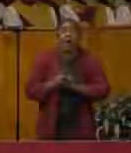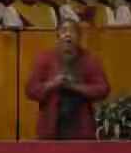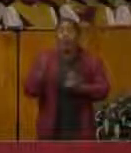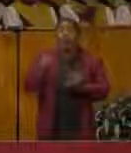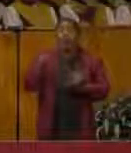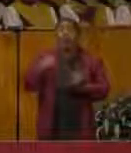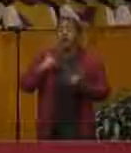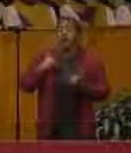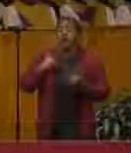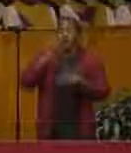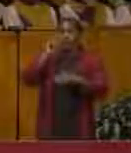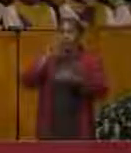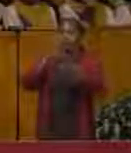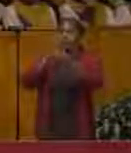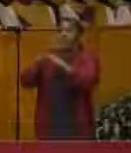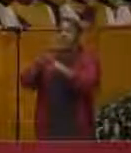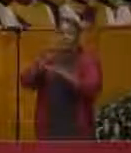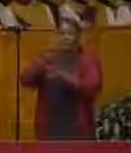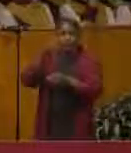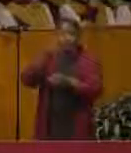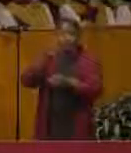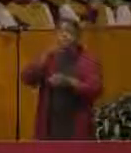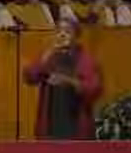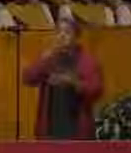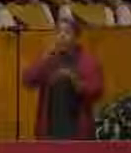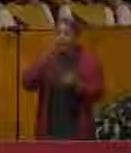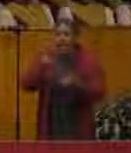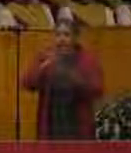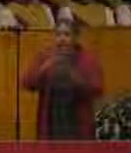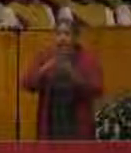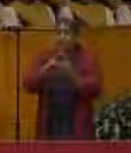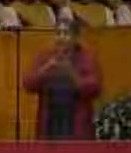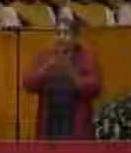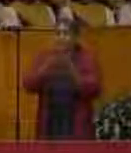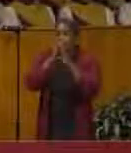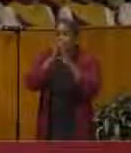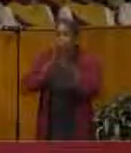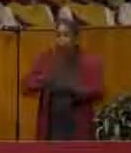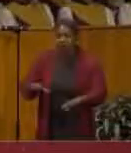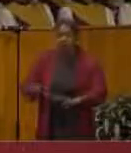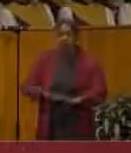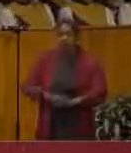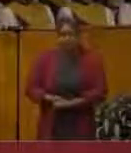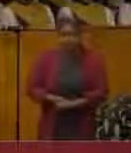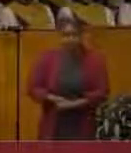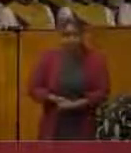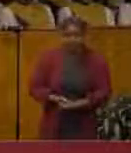I have a prophetic spirit. It is about to get quiet.